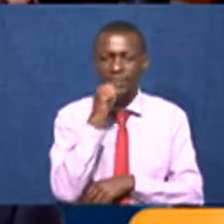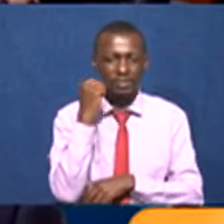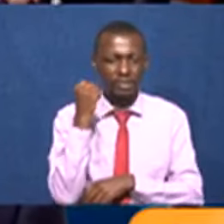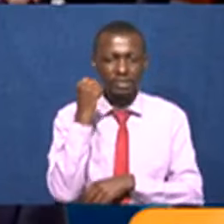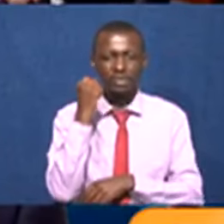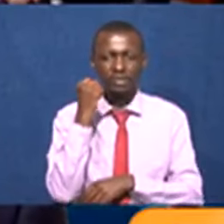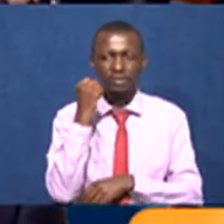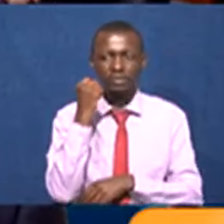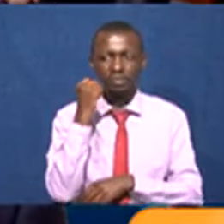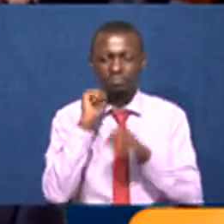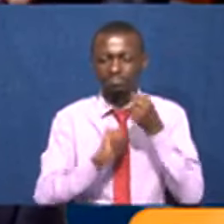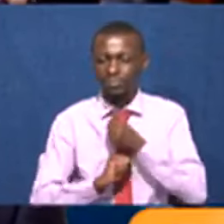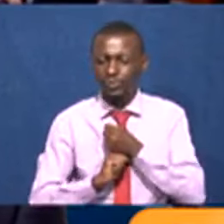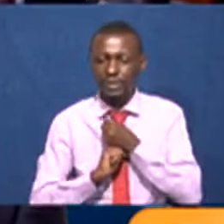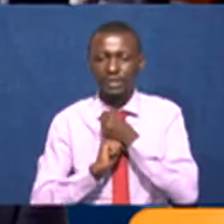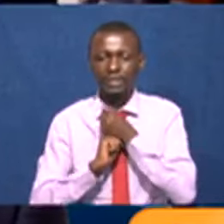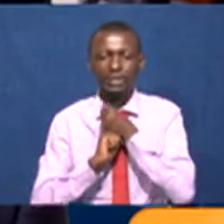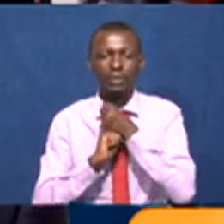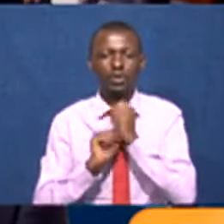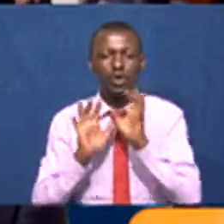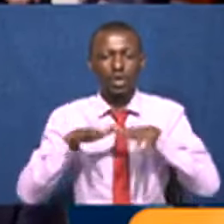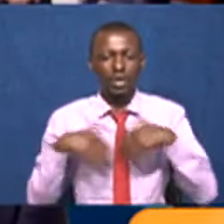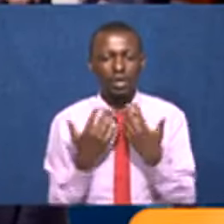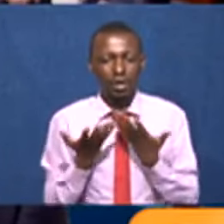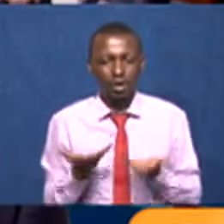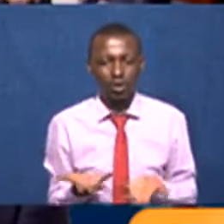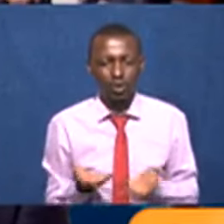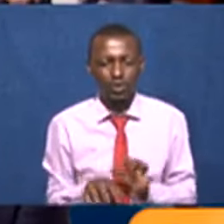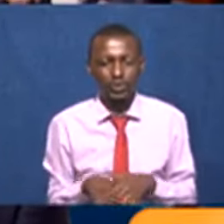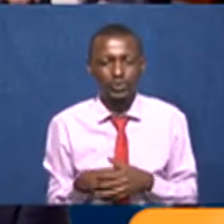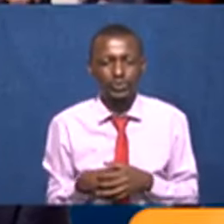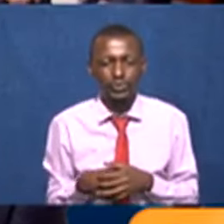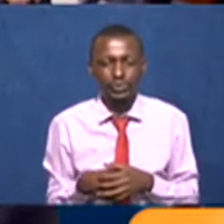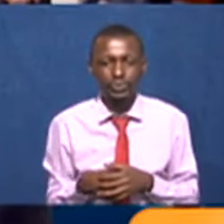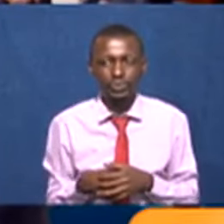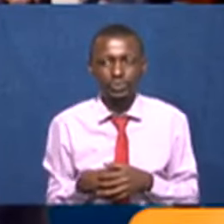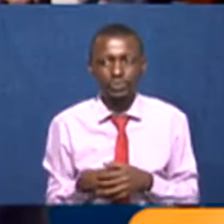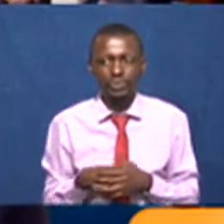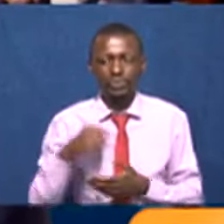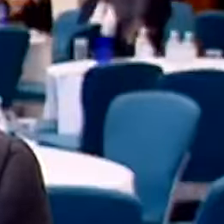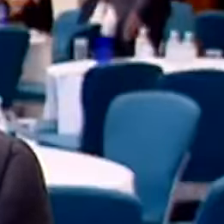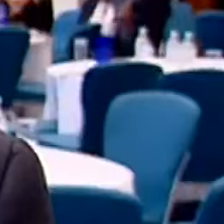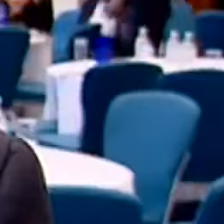on the aspect of customer vetting.